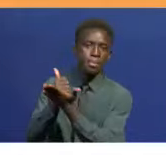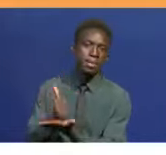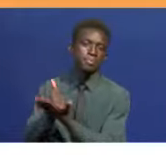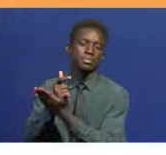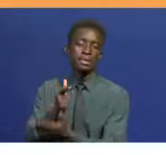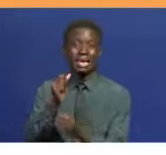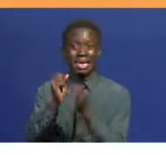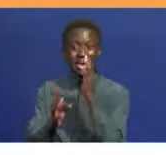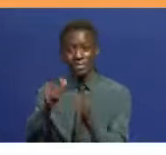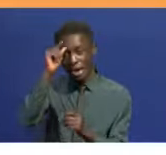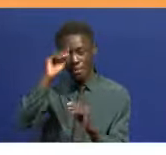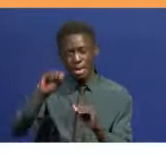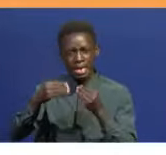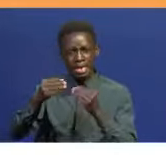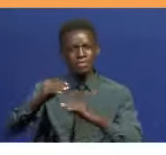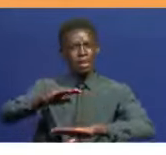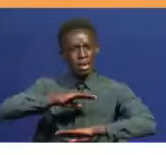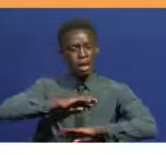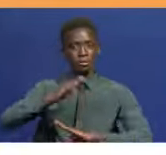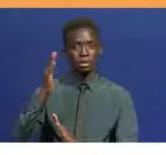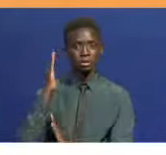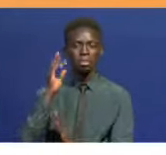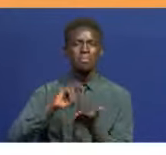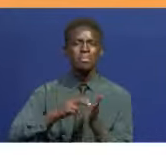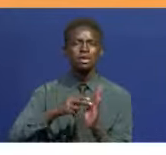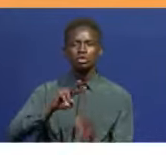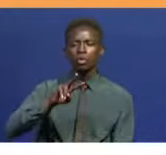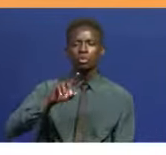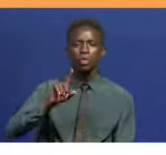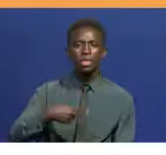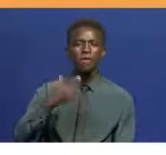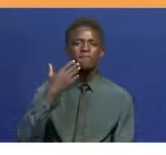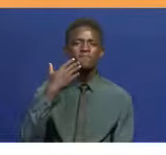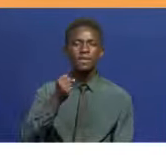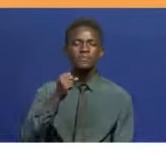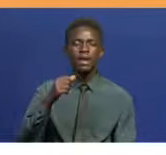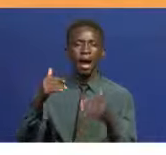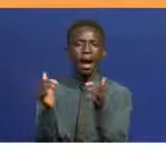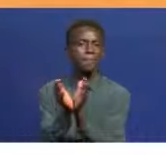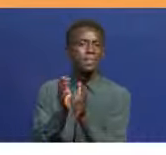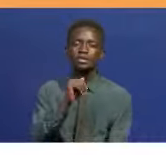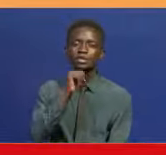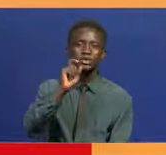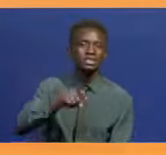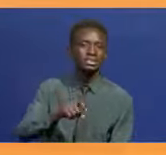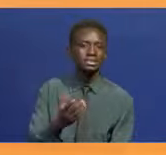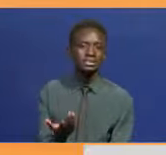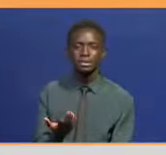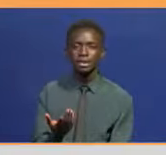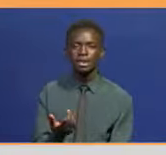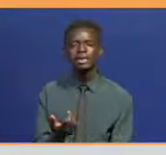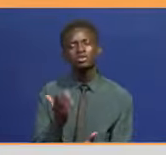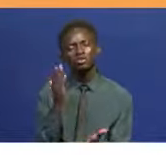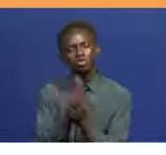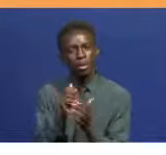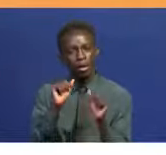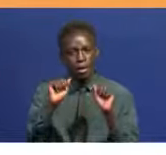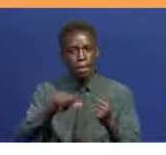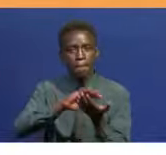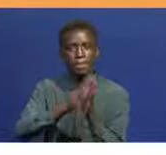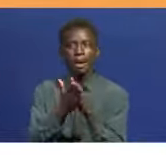adequate security, then we will not have need for these 2,500 companies. And it will be very easy for